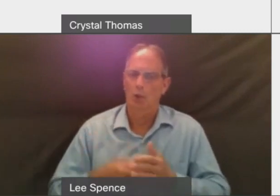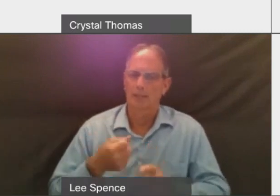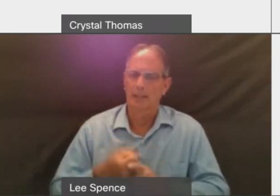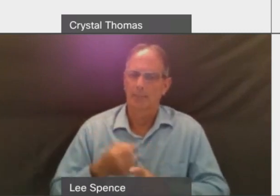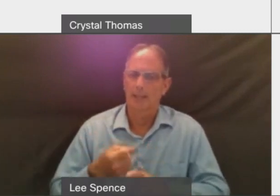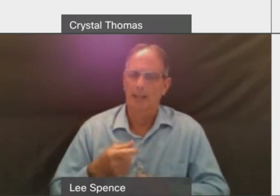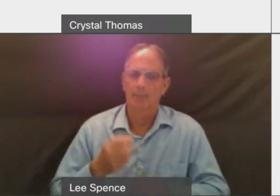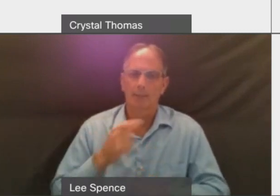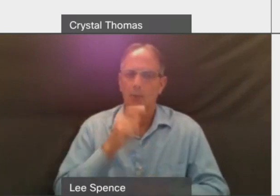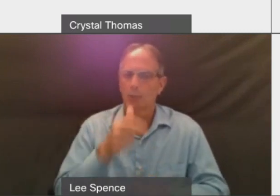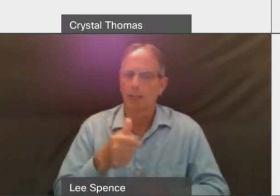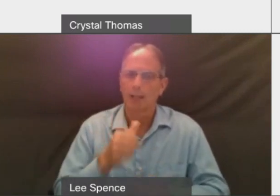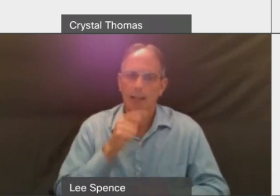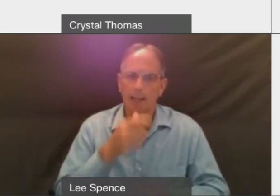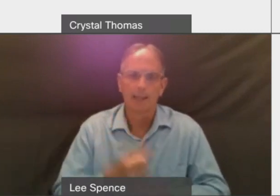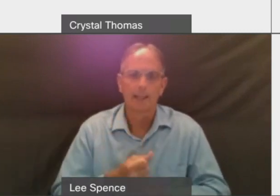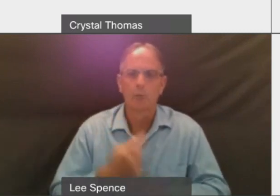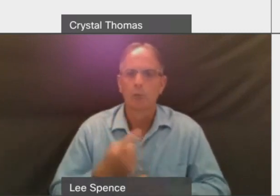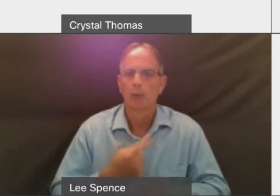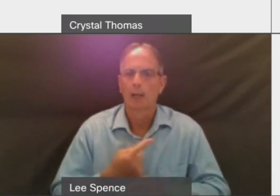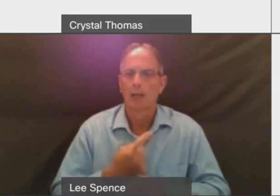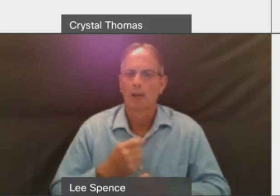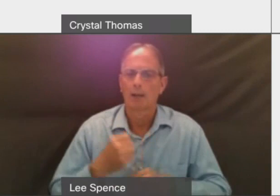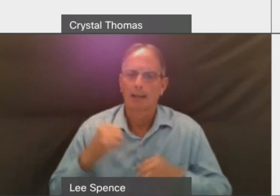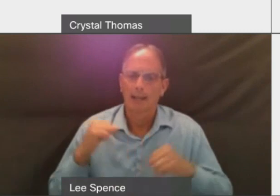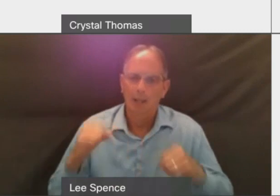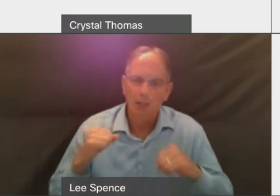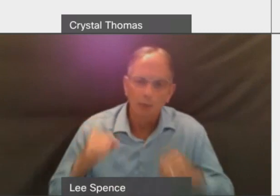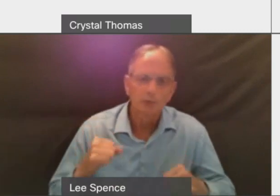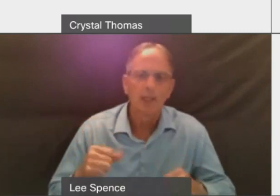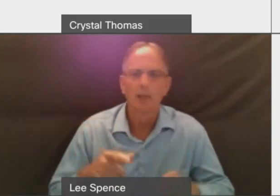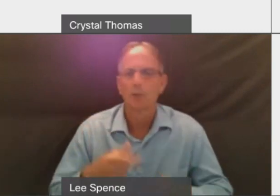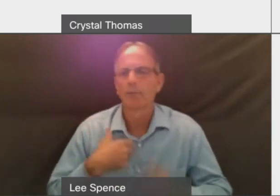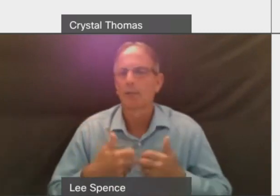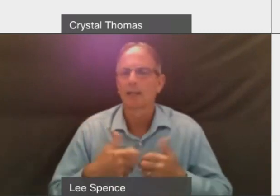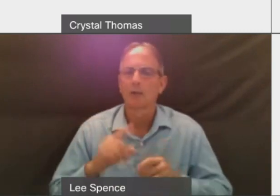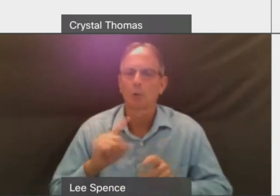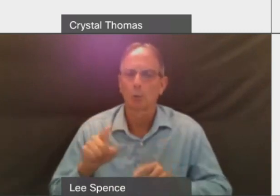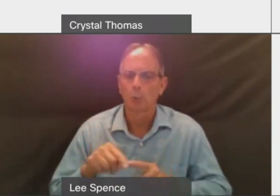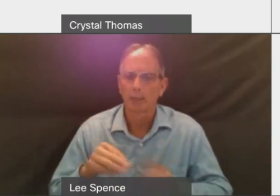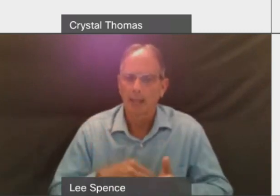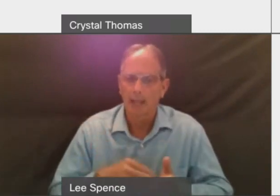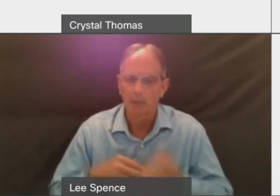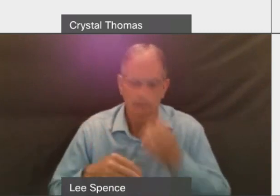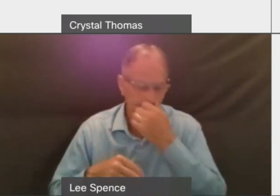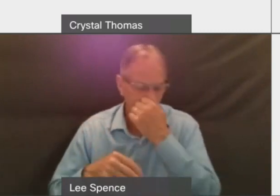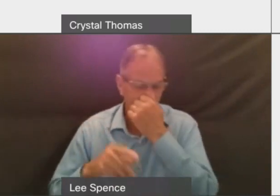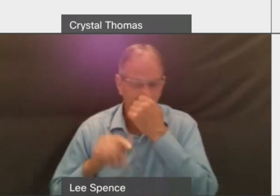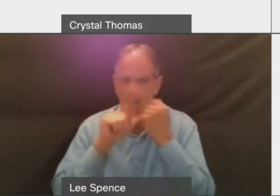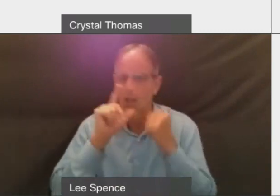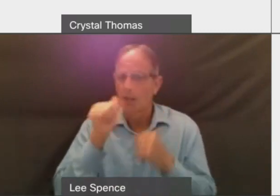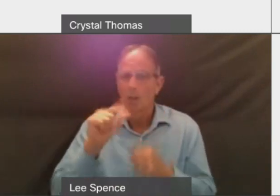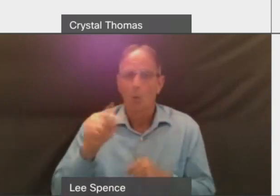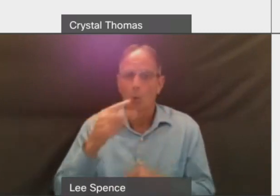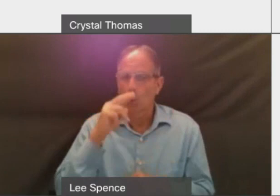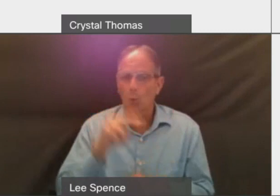getting regular exercise, of having more difficulty getting to the doctor. So we want to look not just at those 57